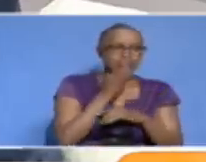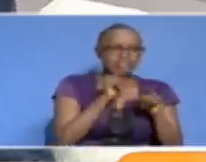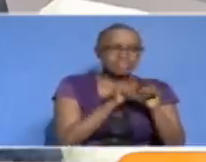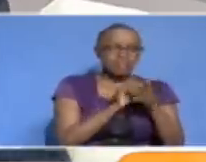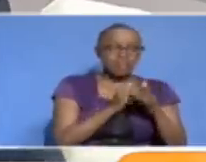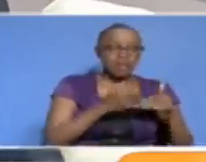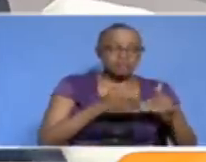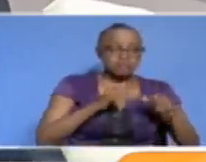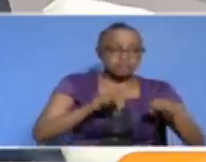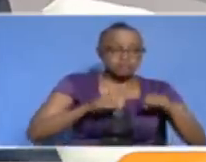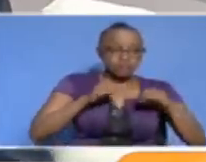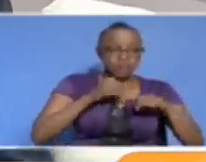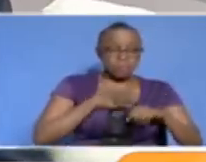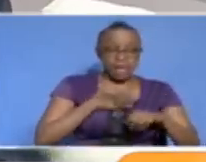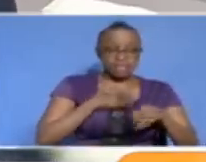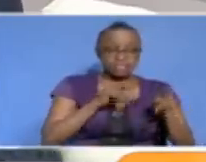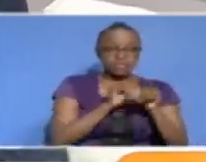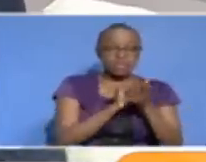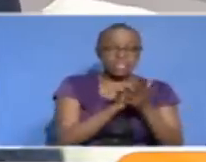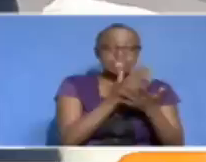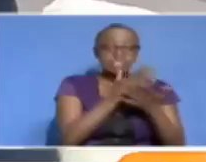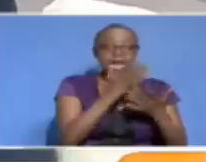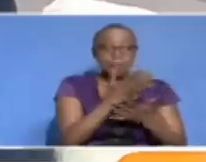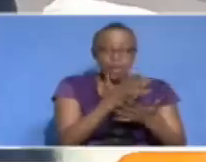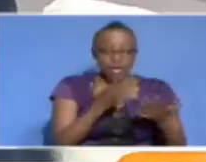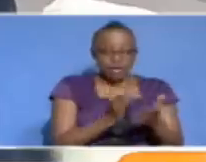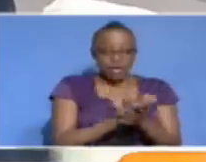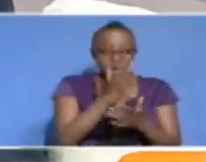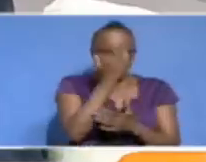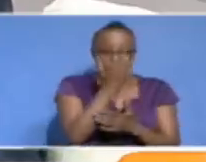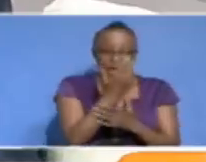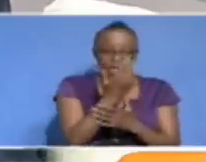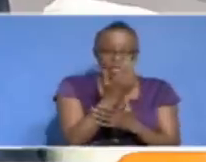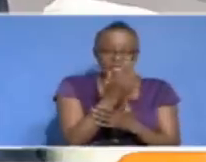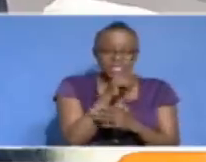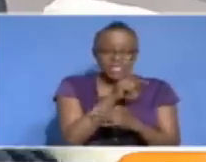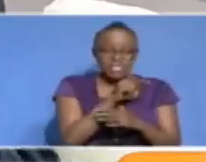provided my boss is going to be somewhere because